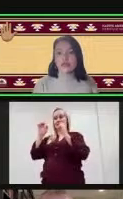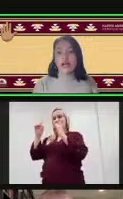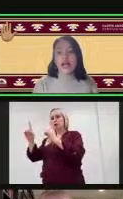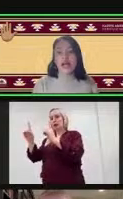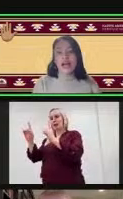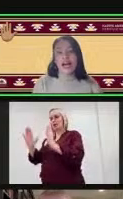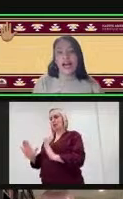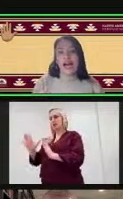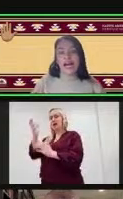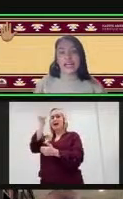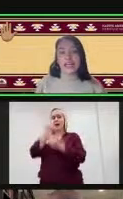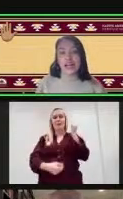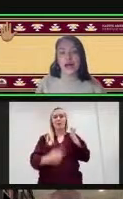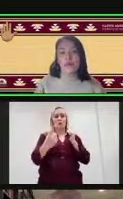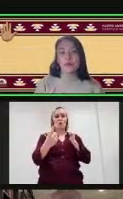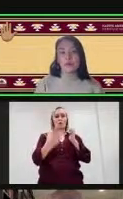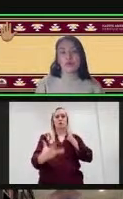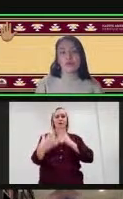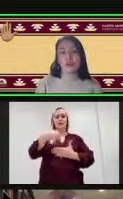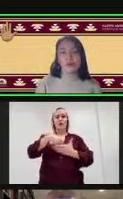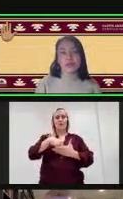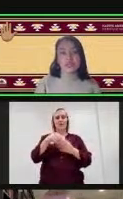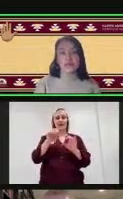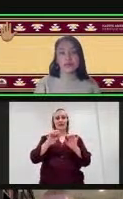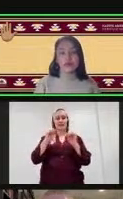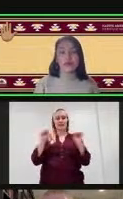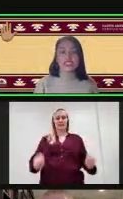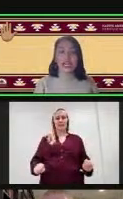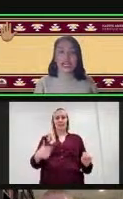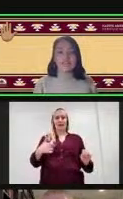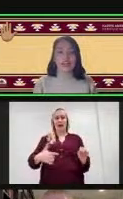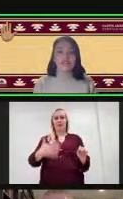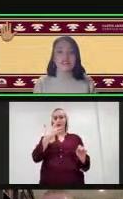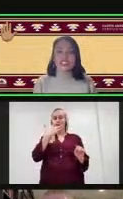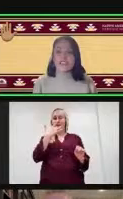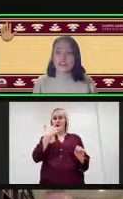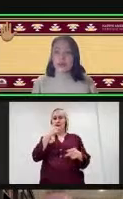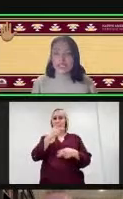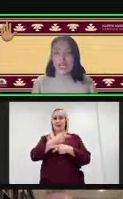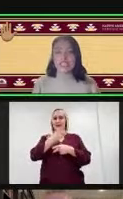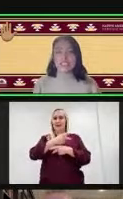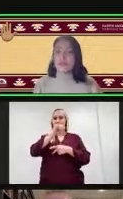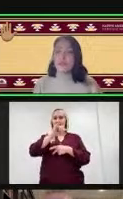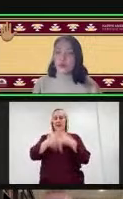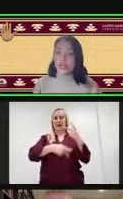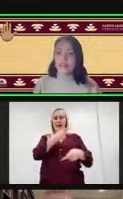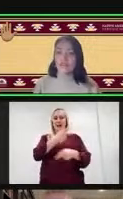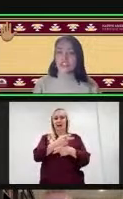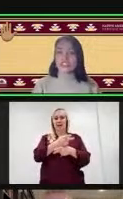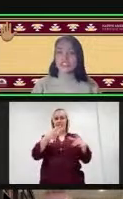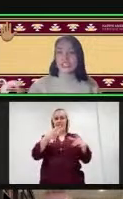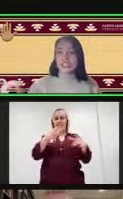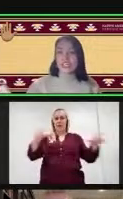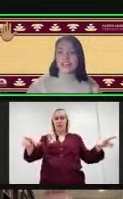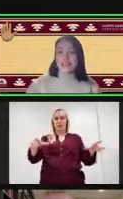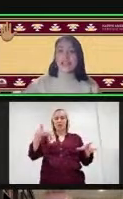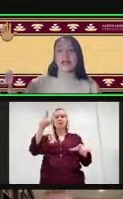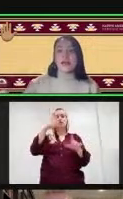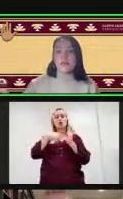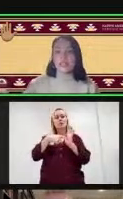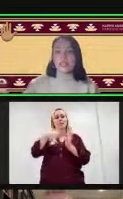And so I would prefer that we keep language that kind of leverages everybody as important versus saying